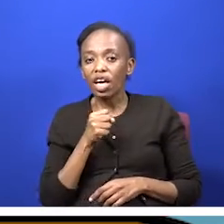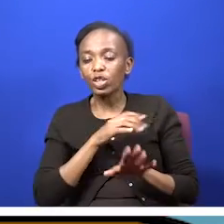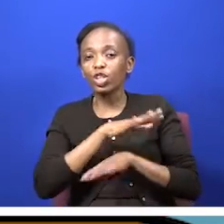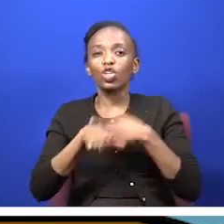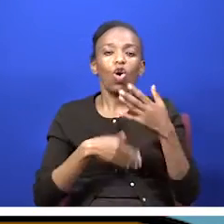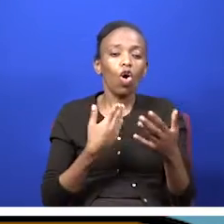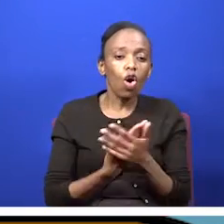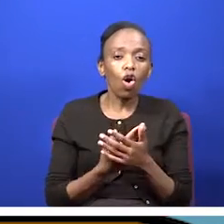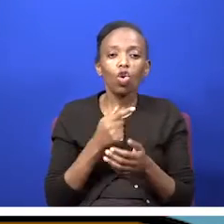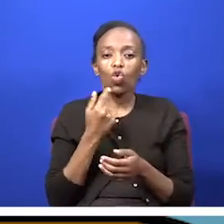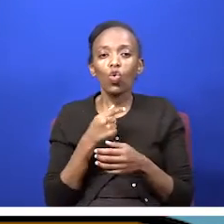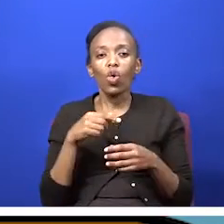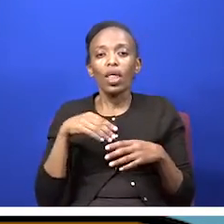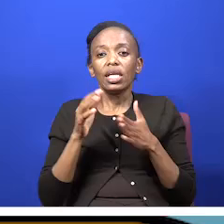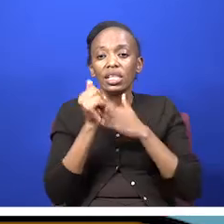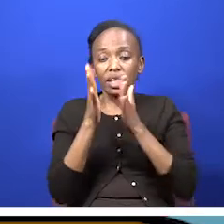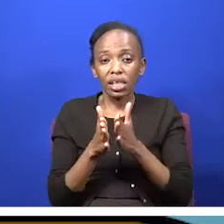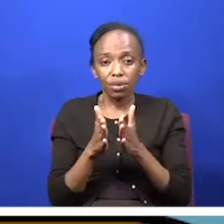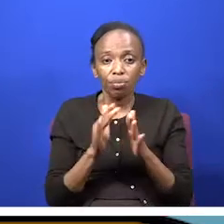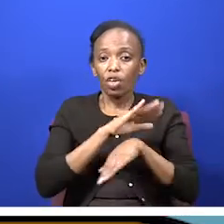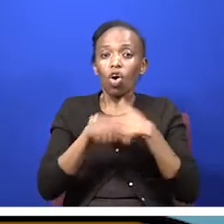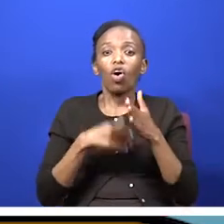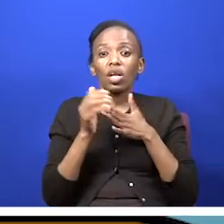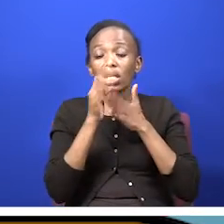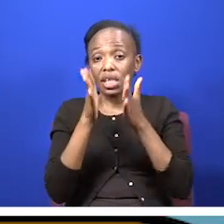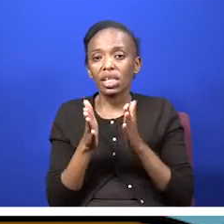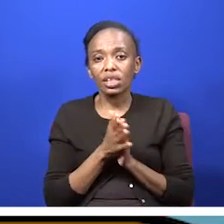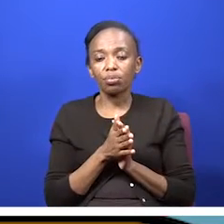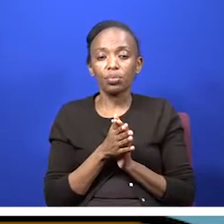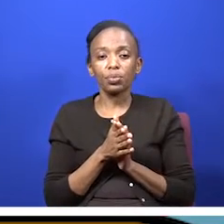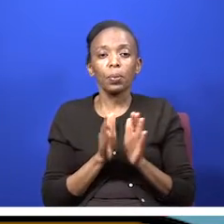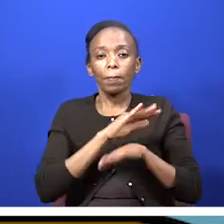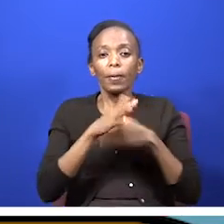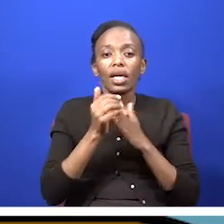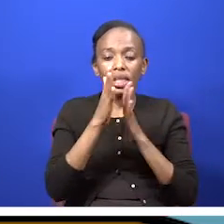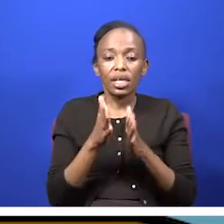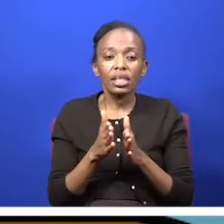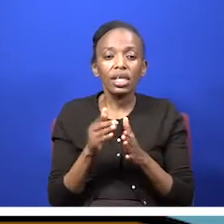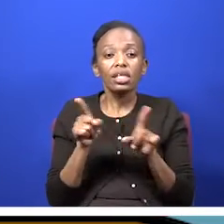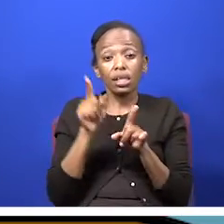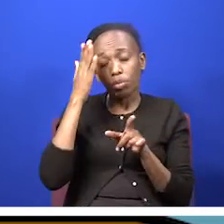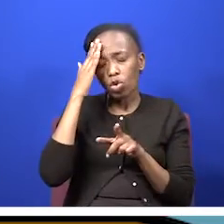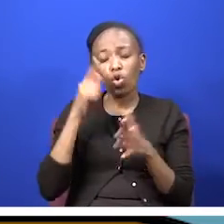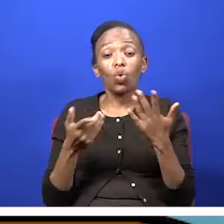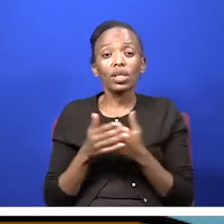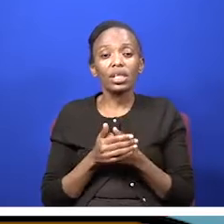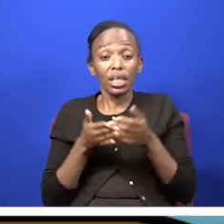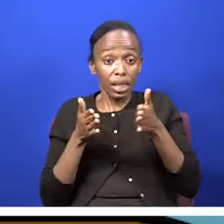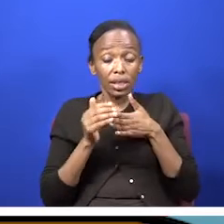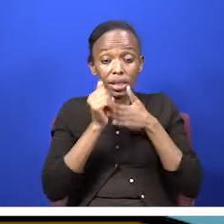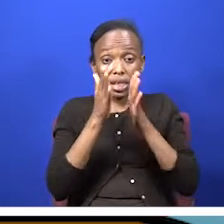village elders. All those are leaders. All those are leaders. All those are leaders. And do you know